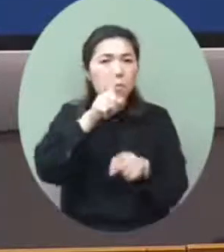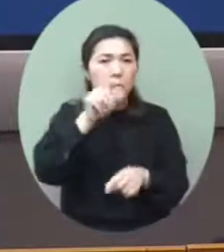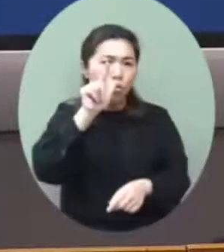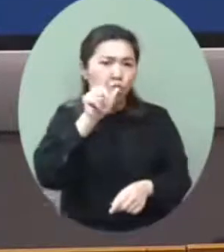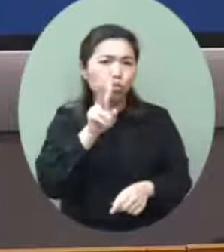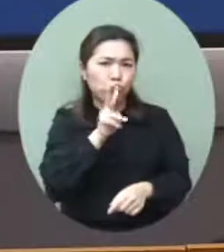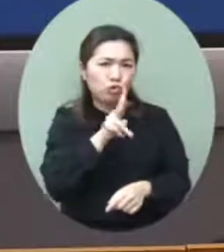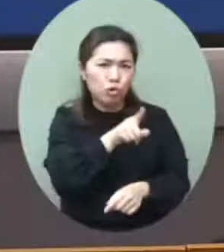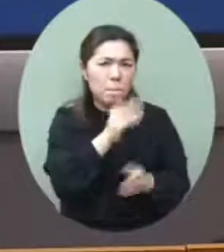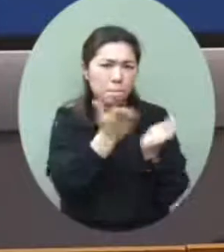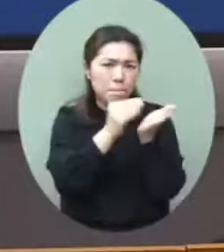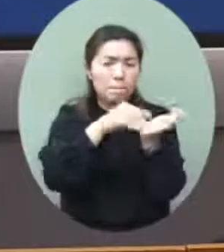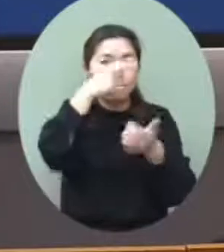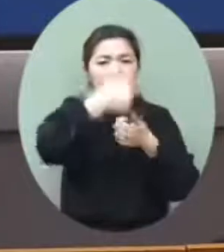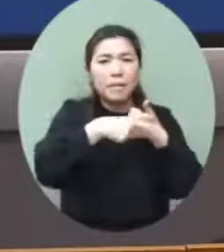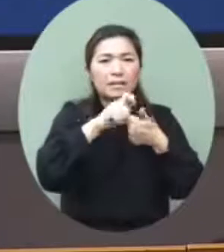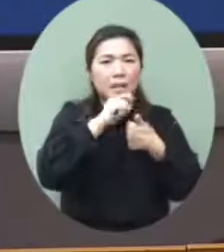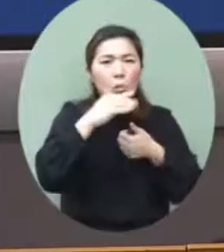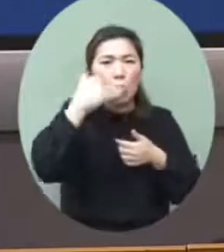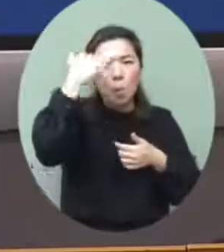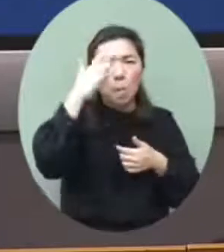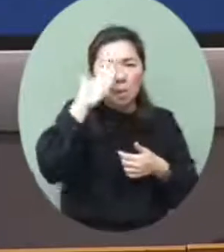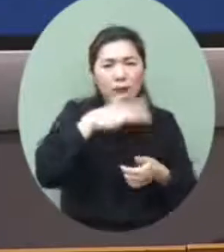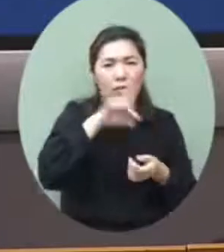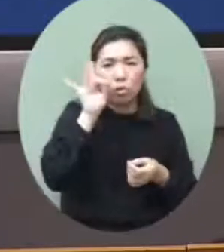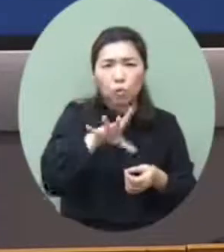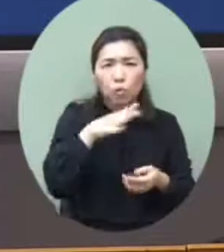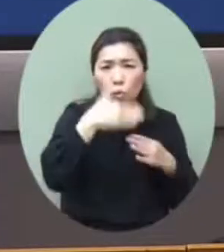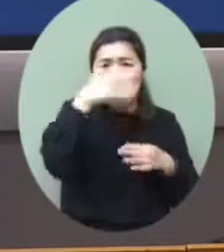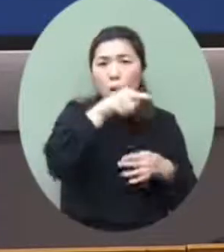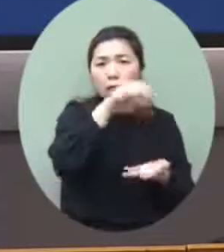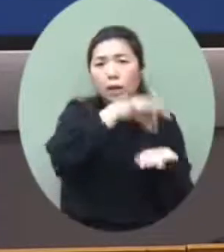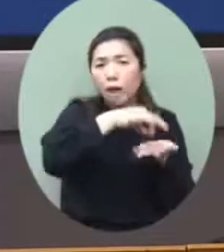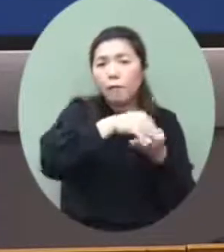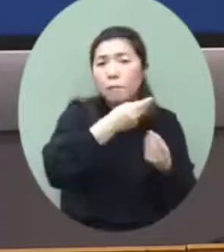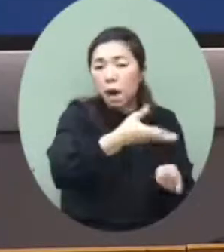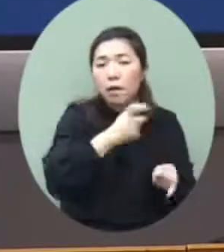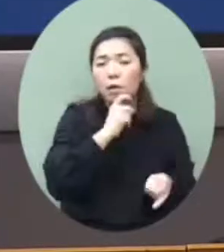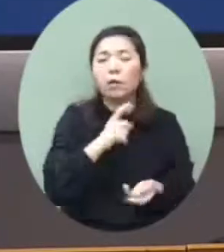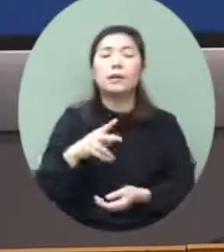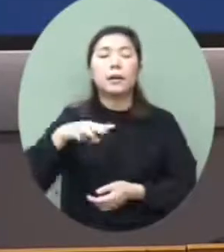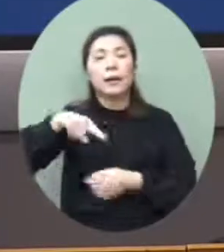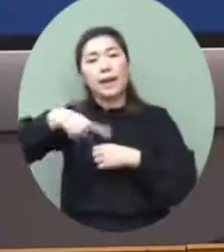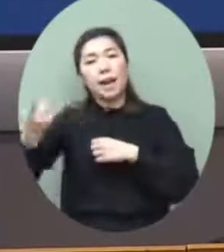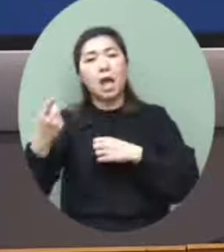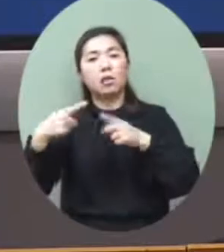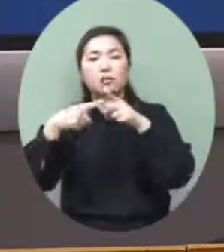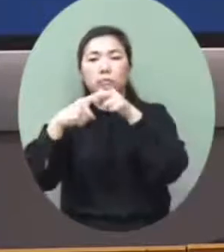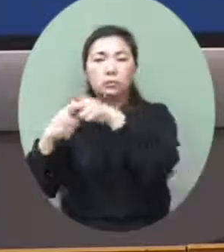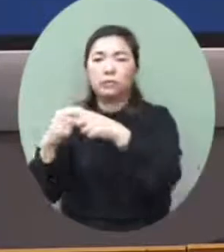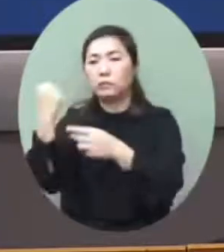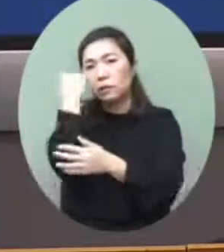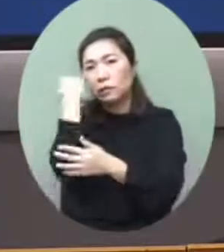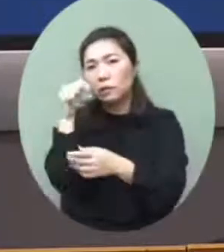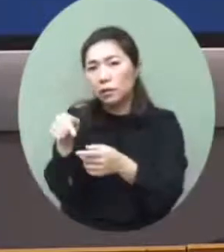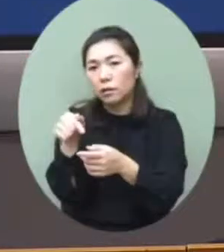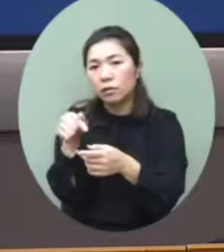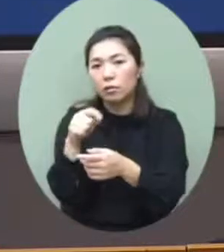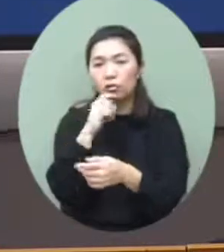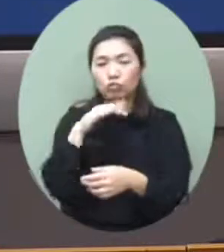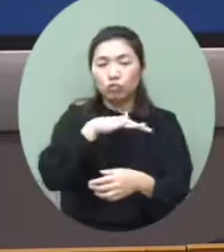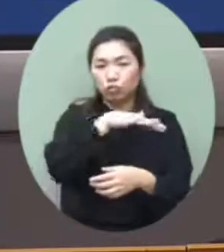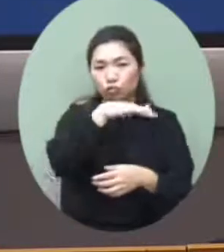been distributed on the district level by the Home Affairs Department, including those who live in areas